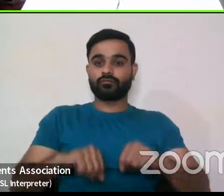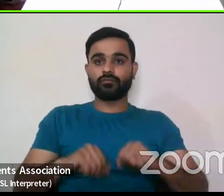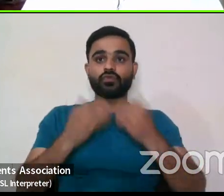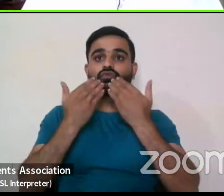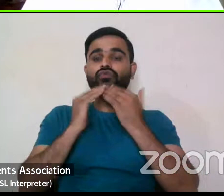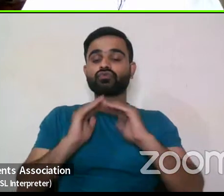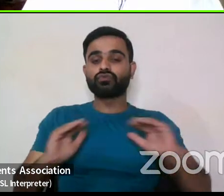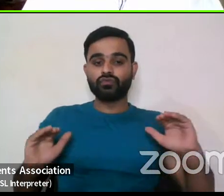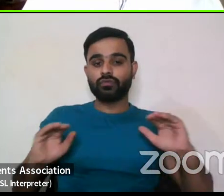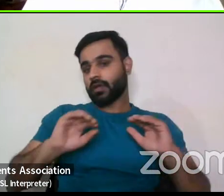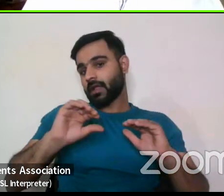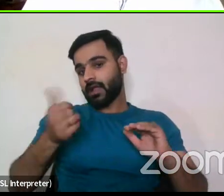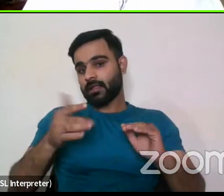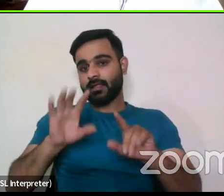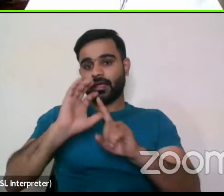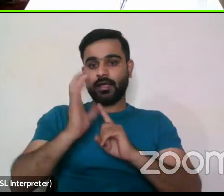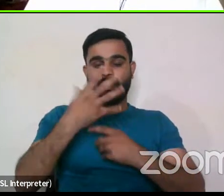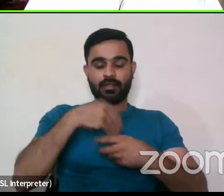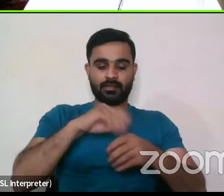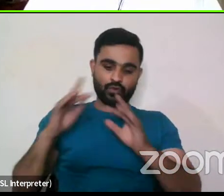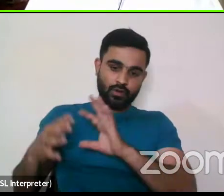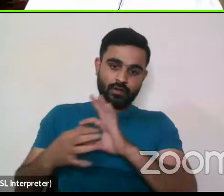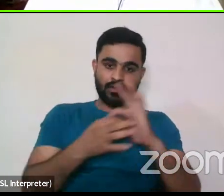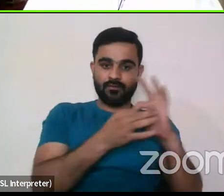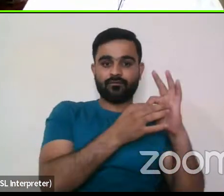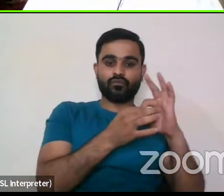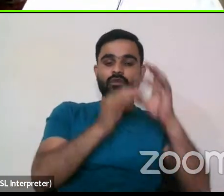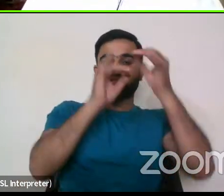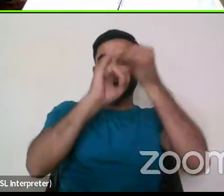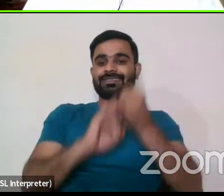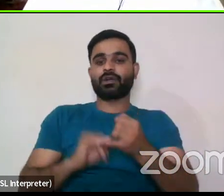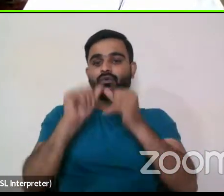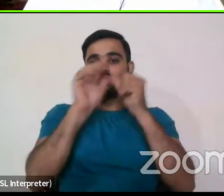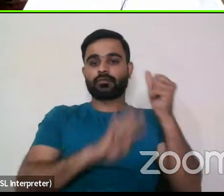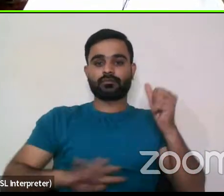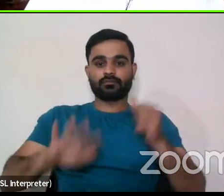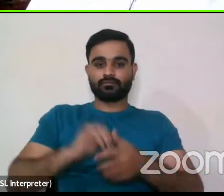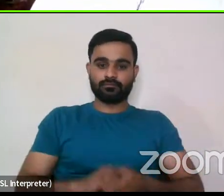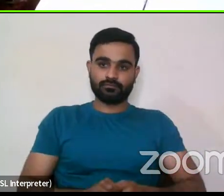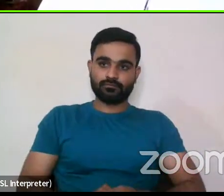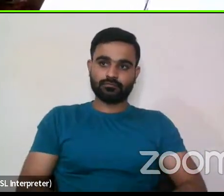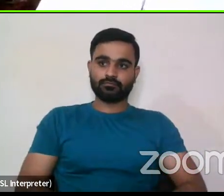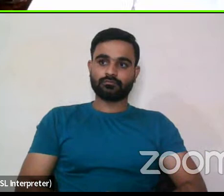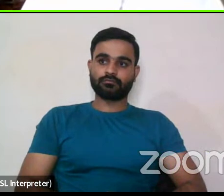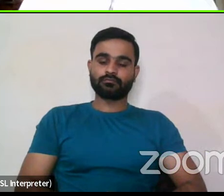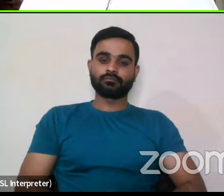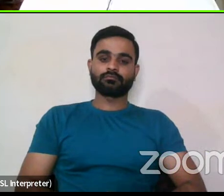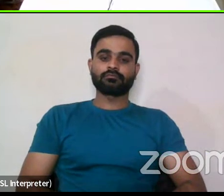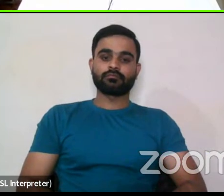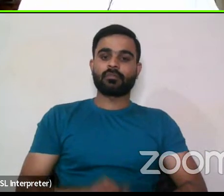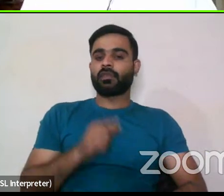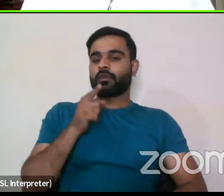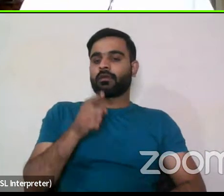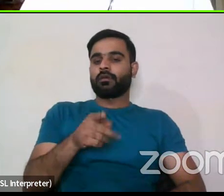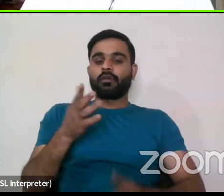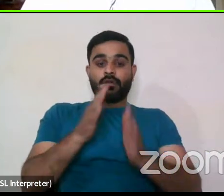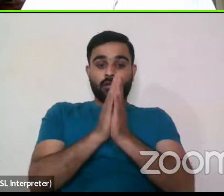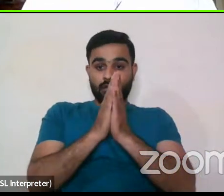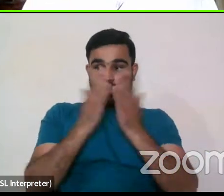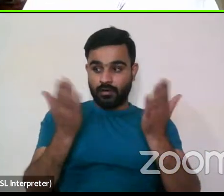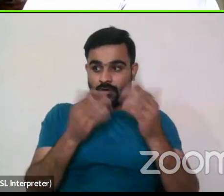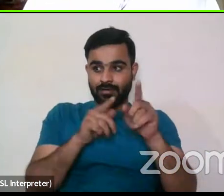students from other cultural contexts, particularly from South Asia. And I suppose the book is like